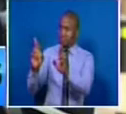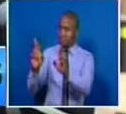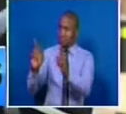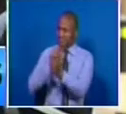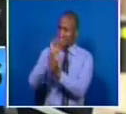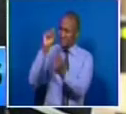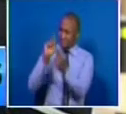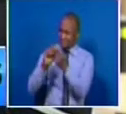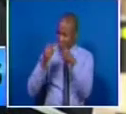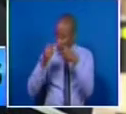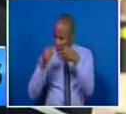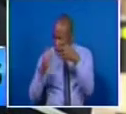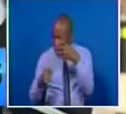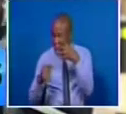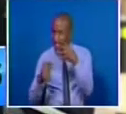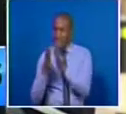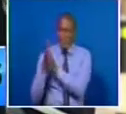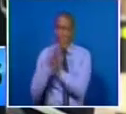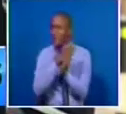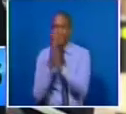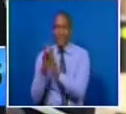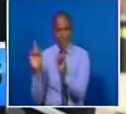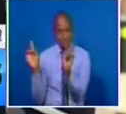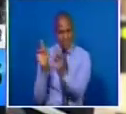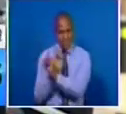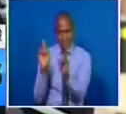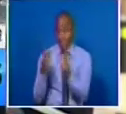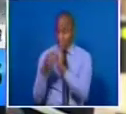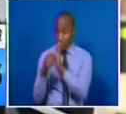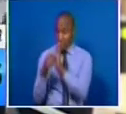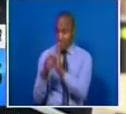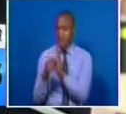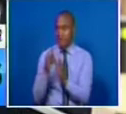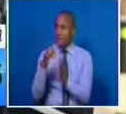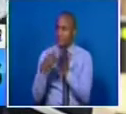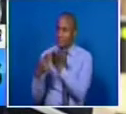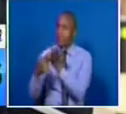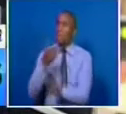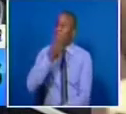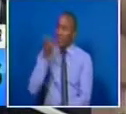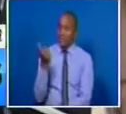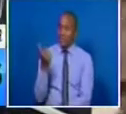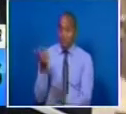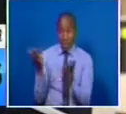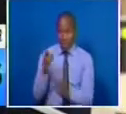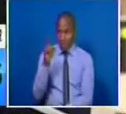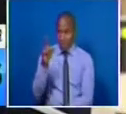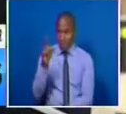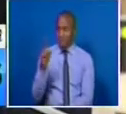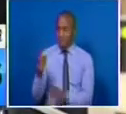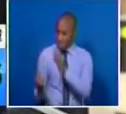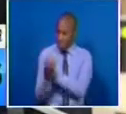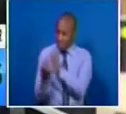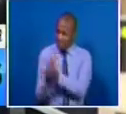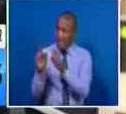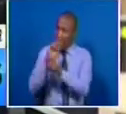specific few liners. They don't go into the detail. So, like, this platform is the best place where you break it down into